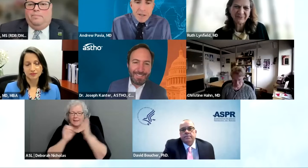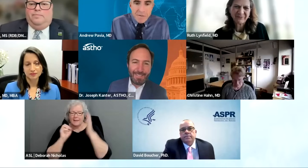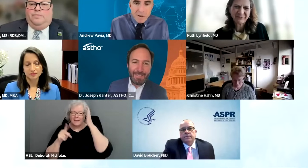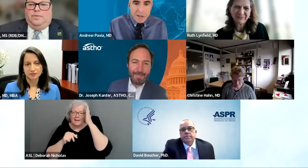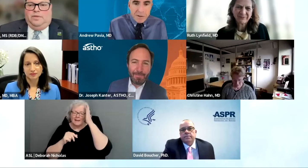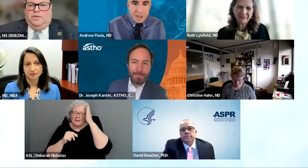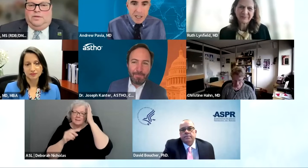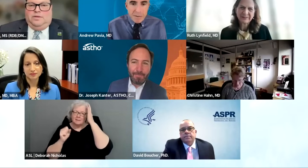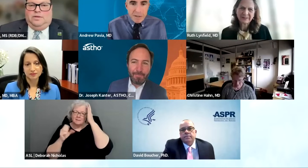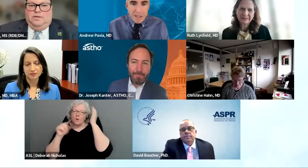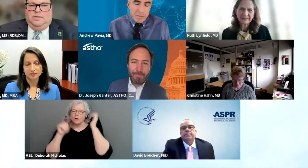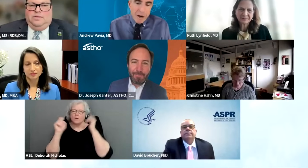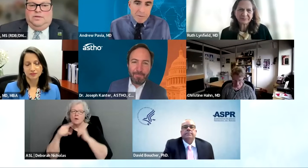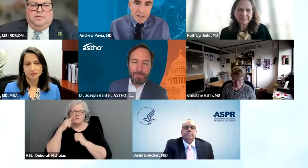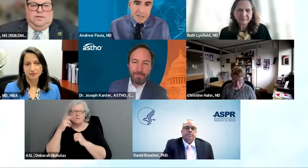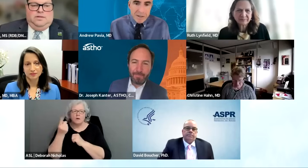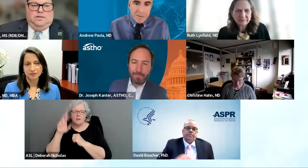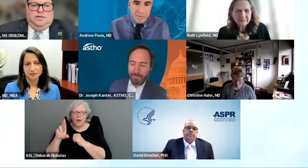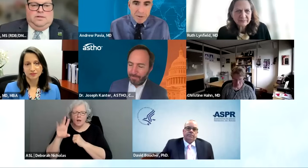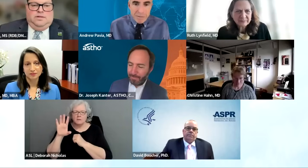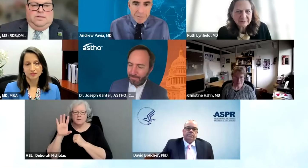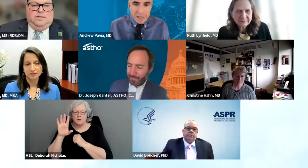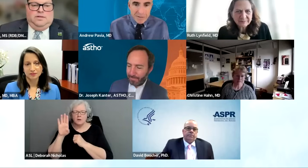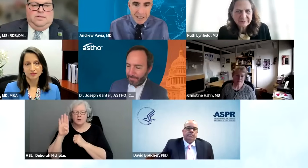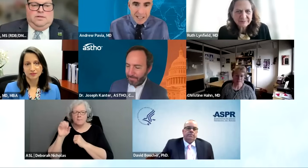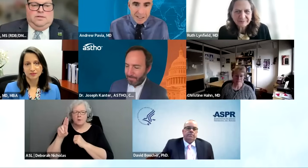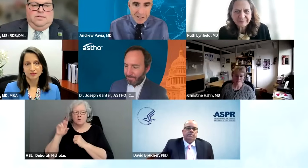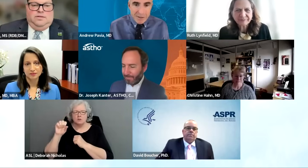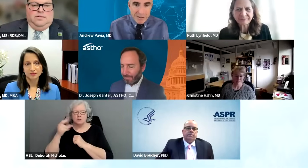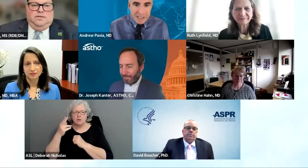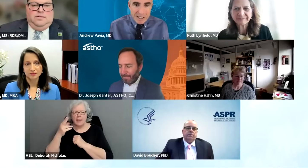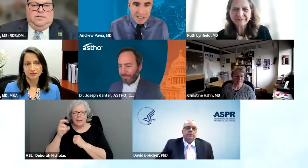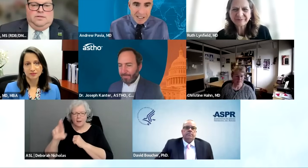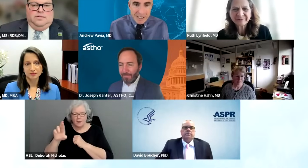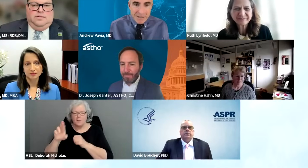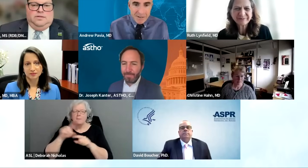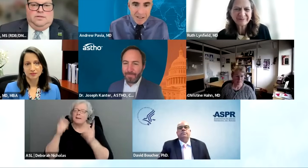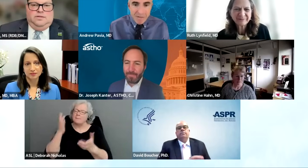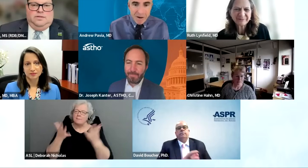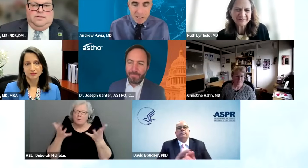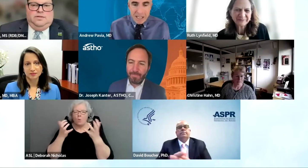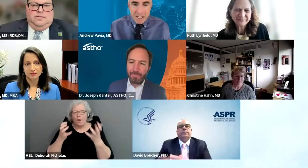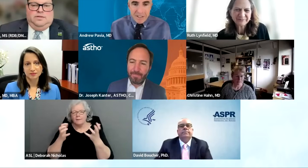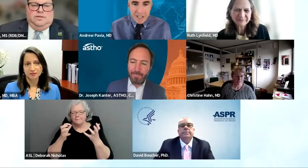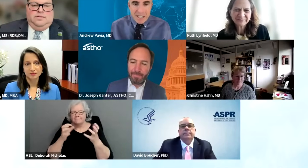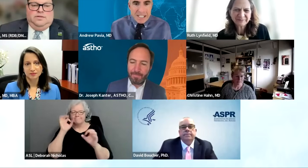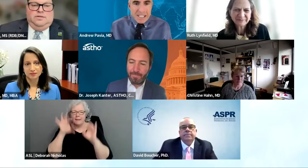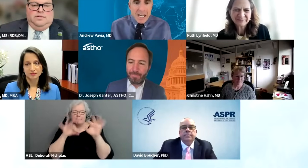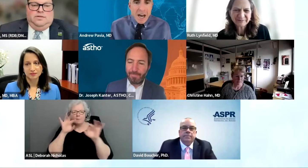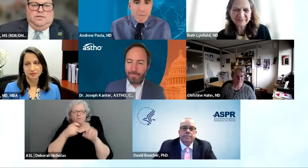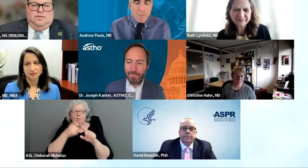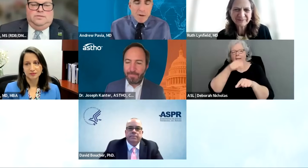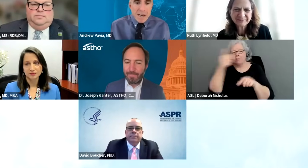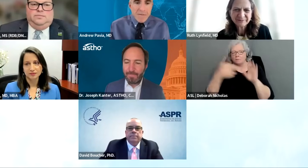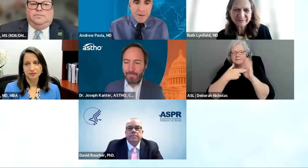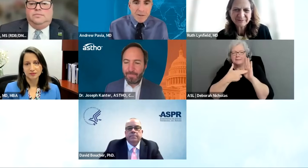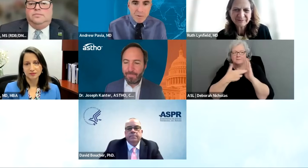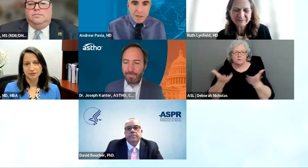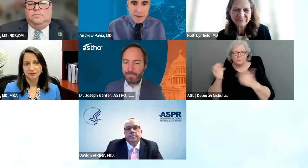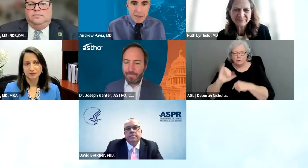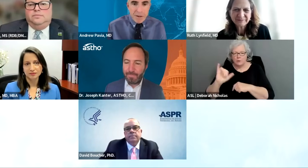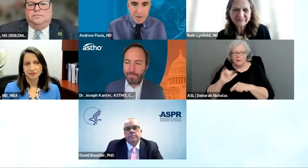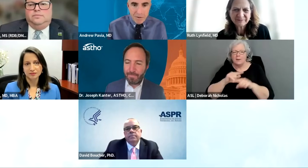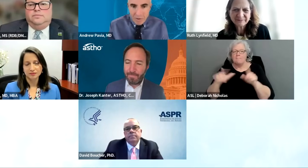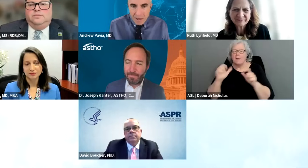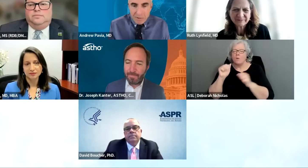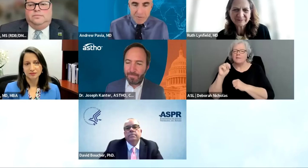So question for Dr. Boucher, but you'll probably want some input from all of the ASTHO and CST representatives on this. With antivirals, one of